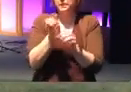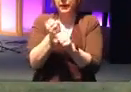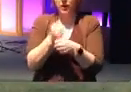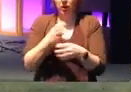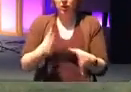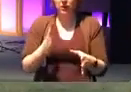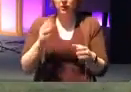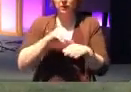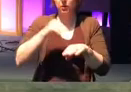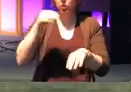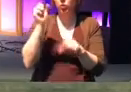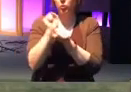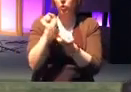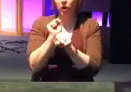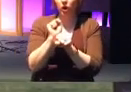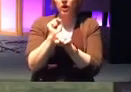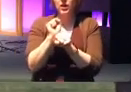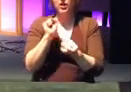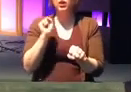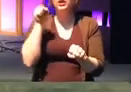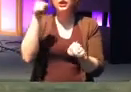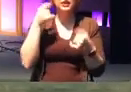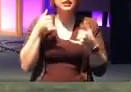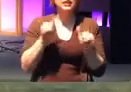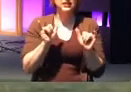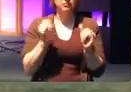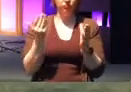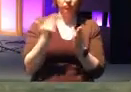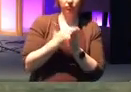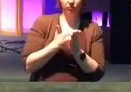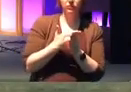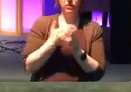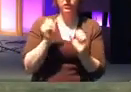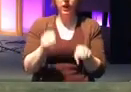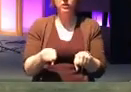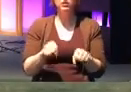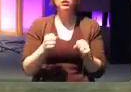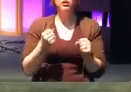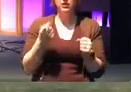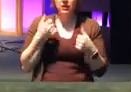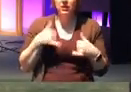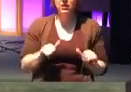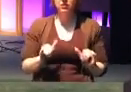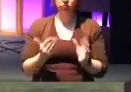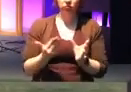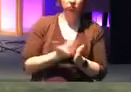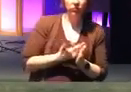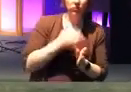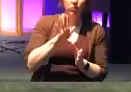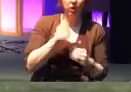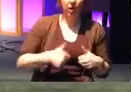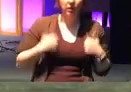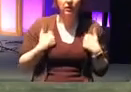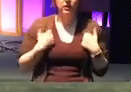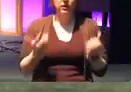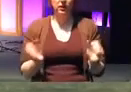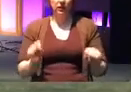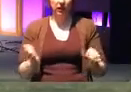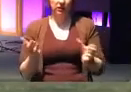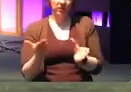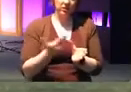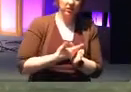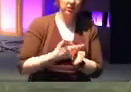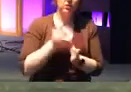the miracle worker, and so he can still intervene. And so he can still intervene in your life, he can still intervene in